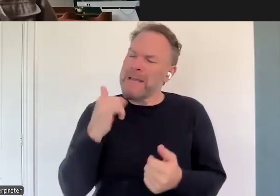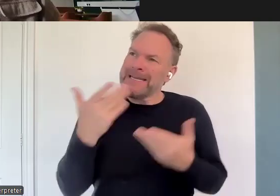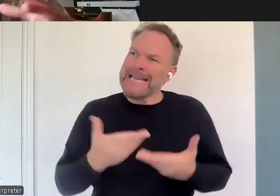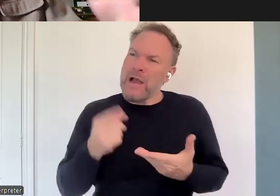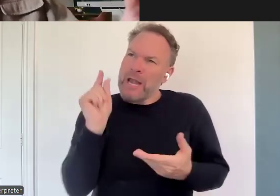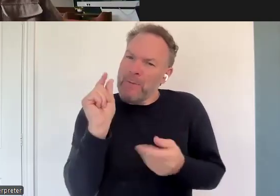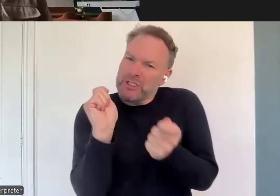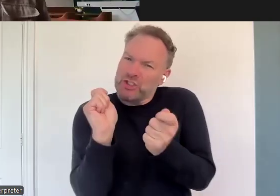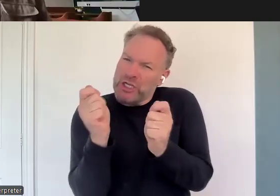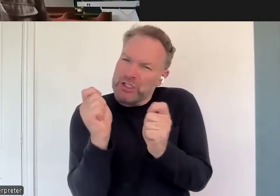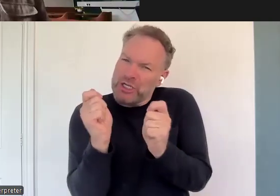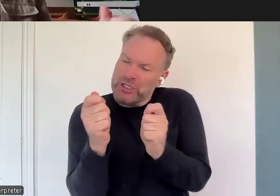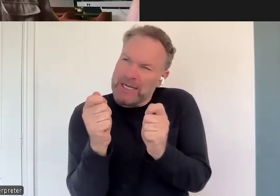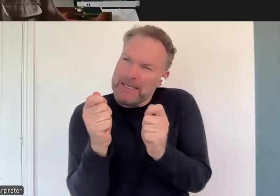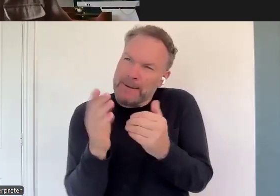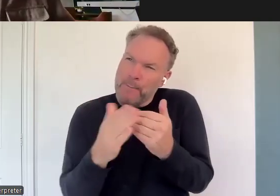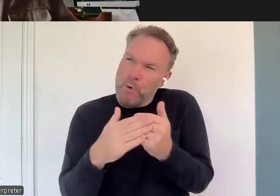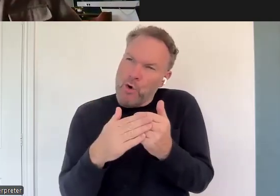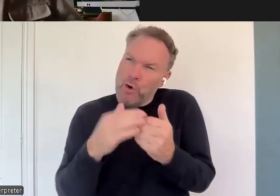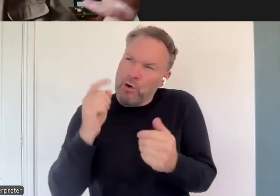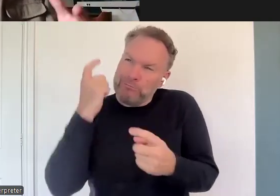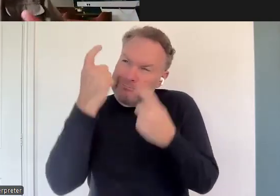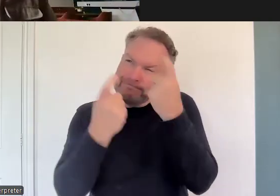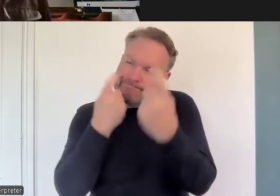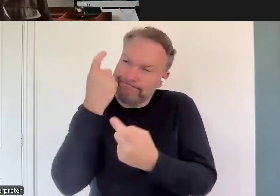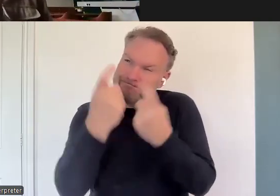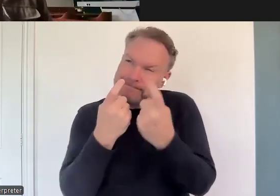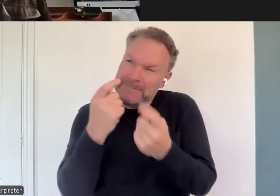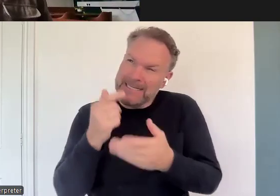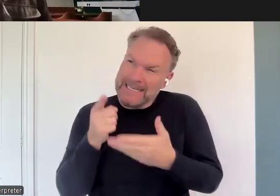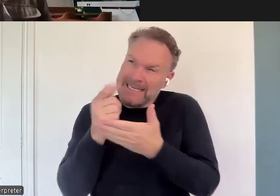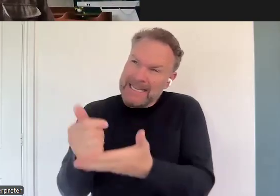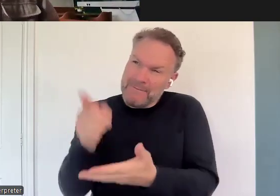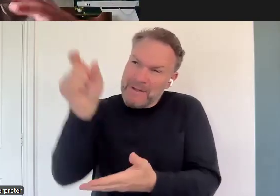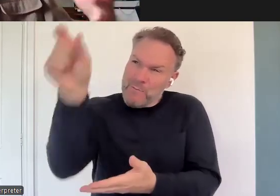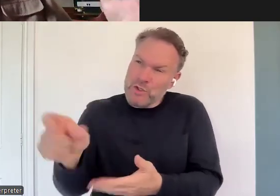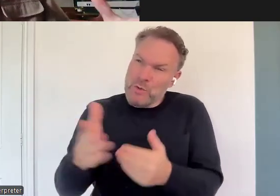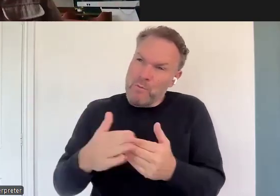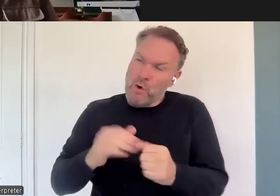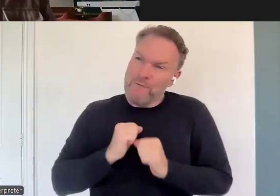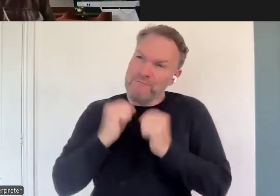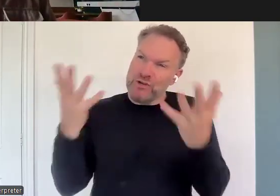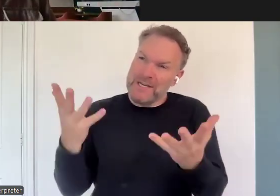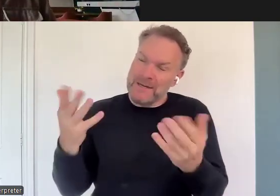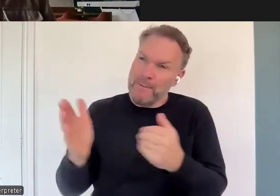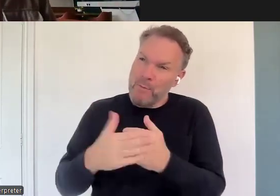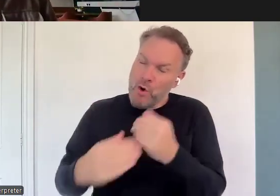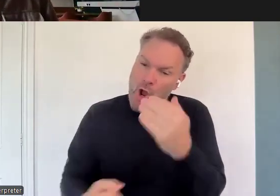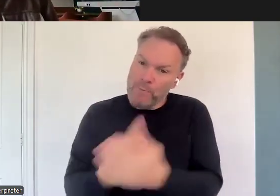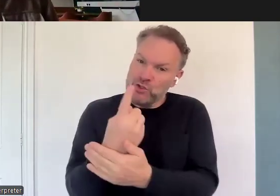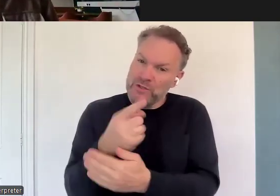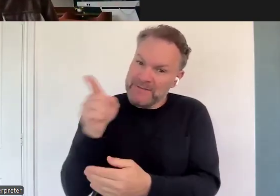they become a little bit more creative? They give people a little bit more freedom. They give people more opportunities to talk than they